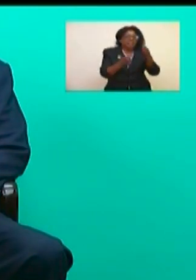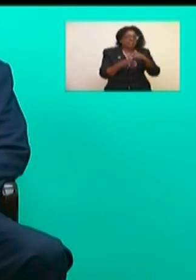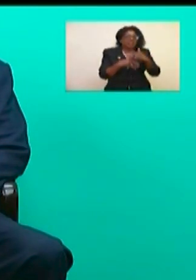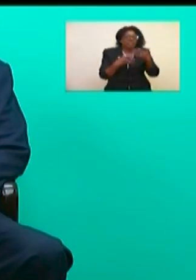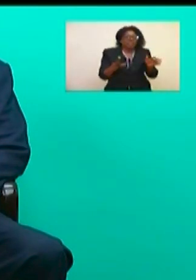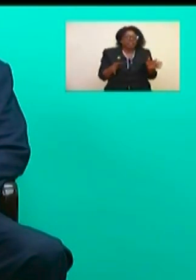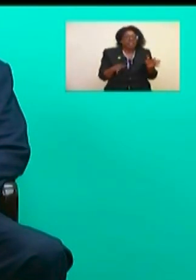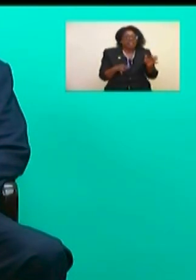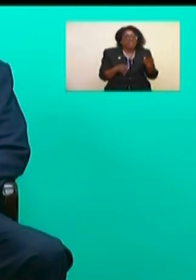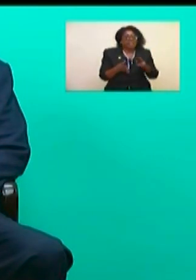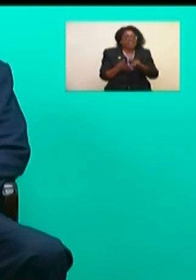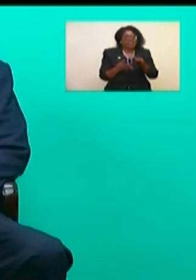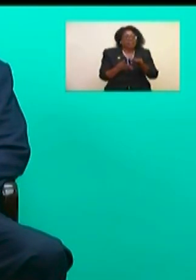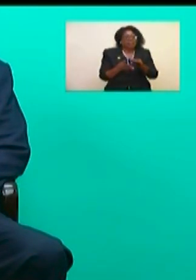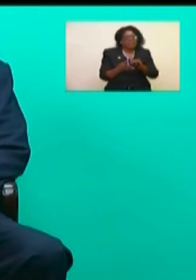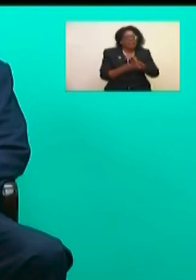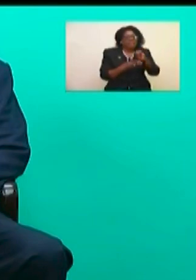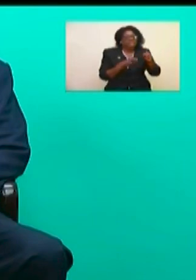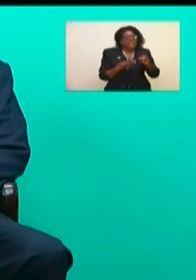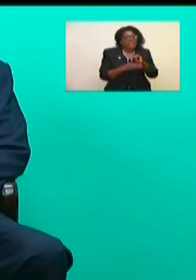Monday,